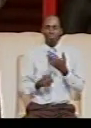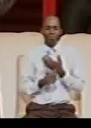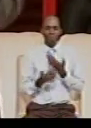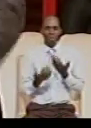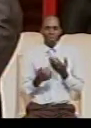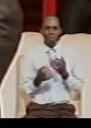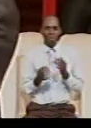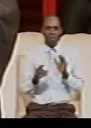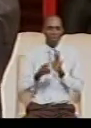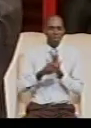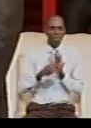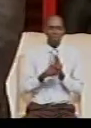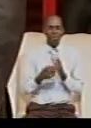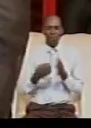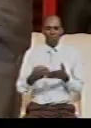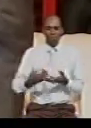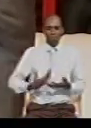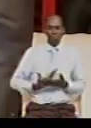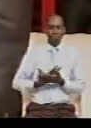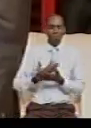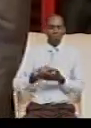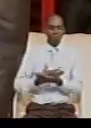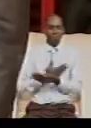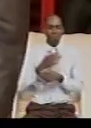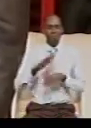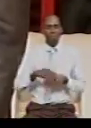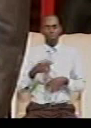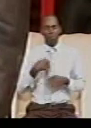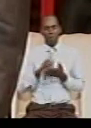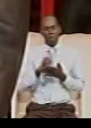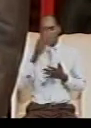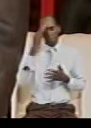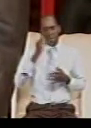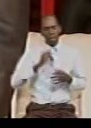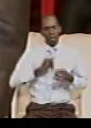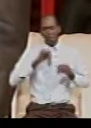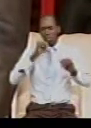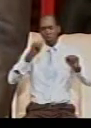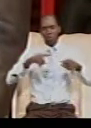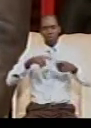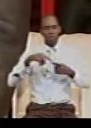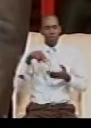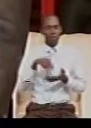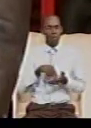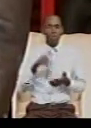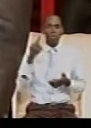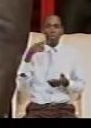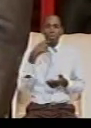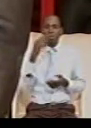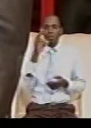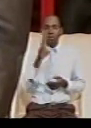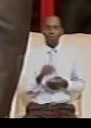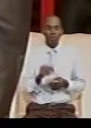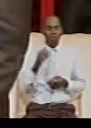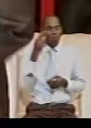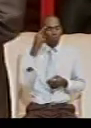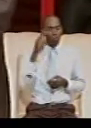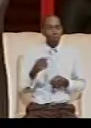me. That's why I cannot stand. No, it says, for my grace is sufficient for